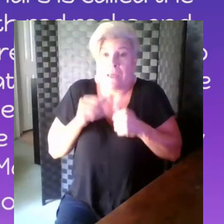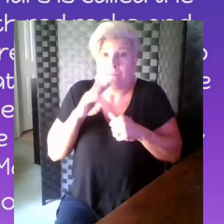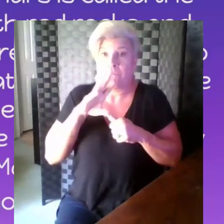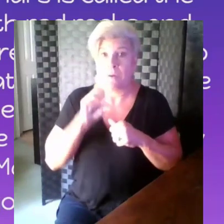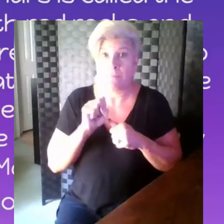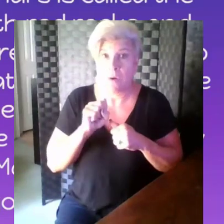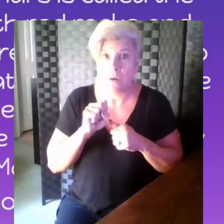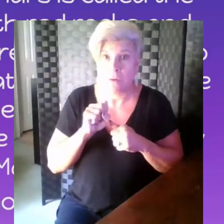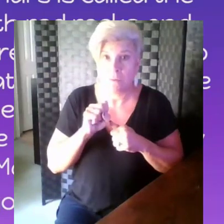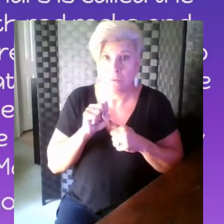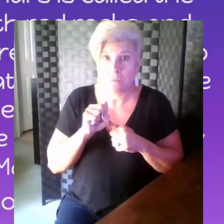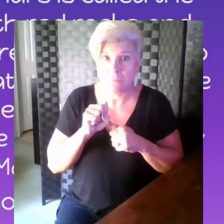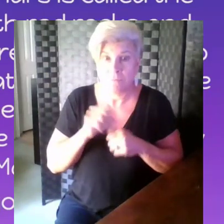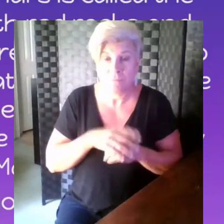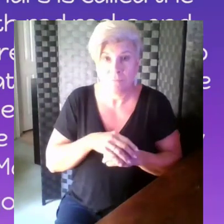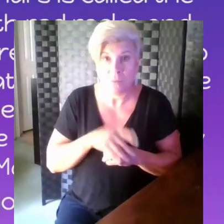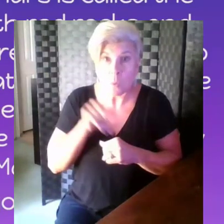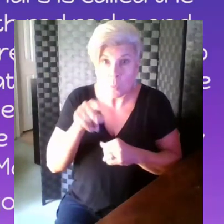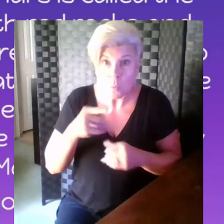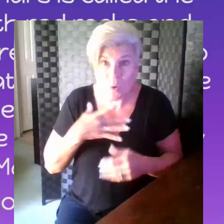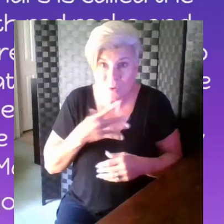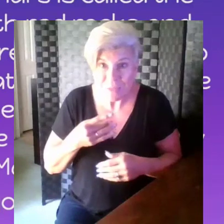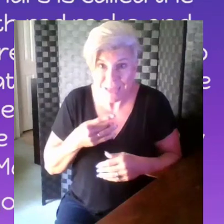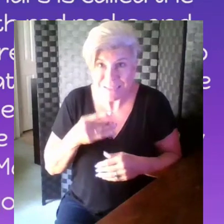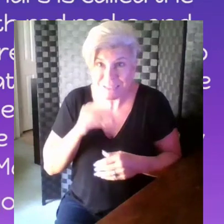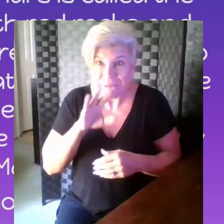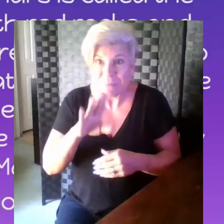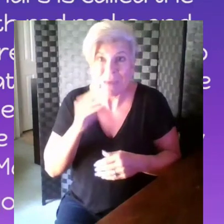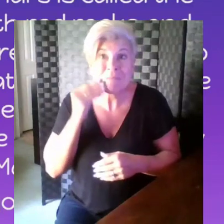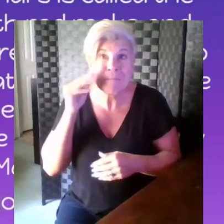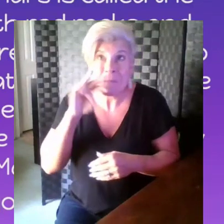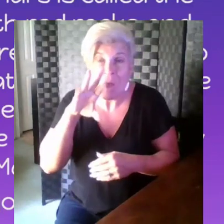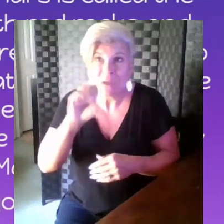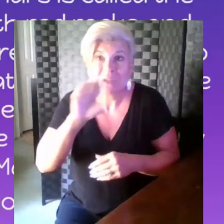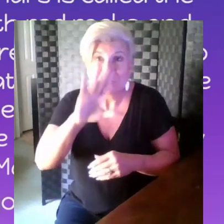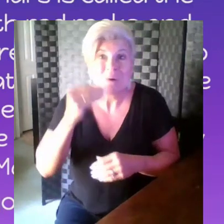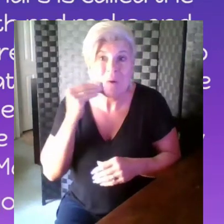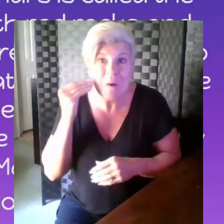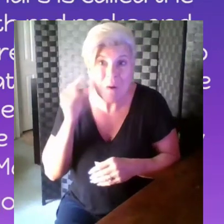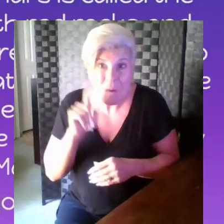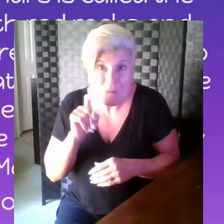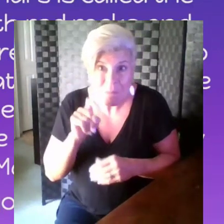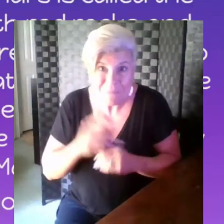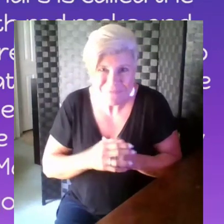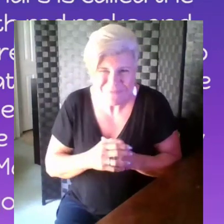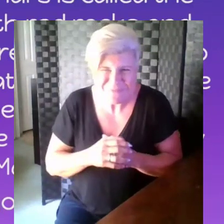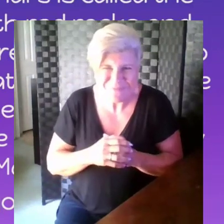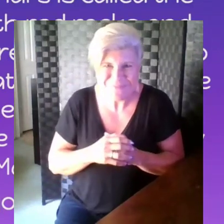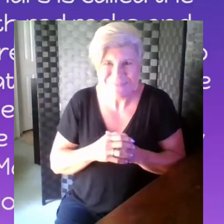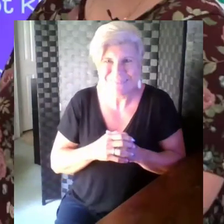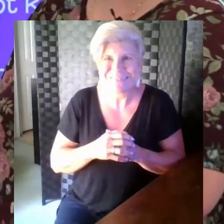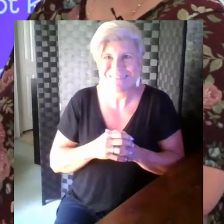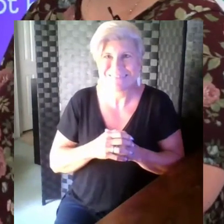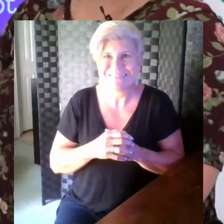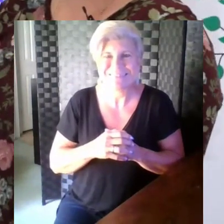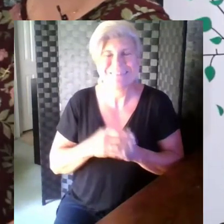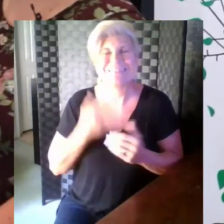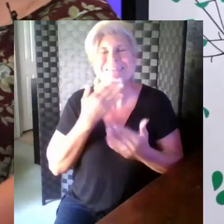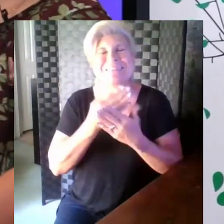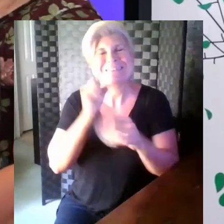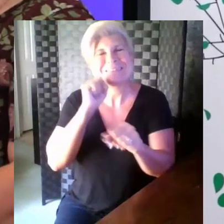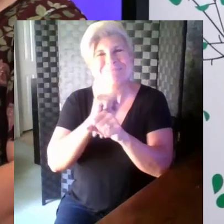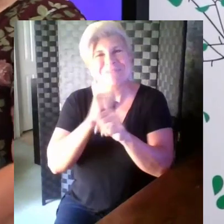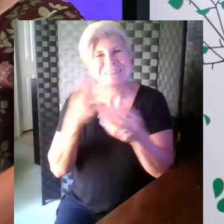was life on Mars. Would you like to make Mars your home? Great